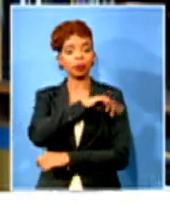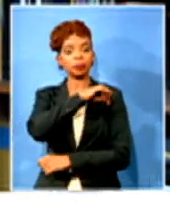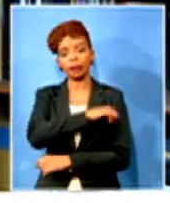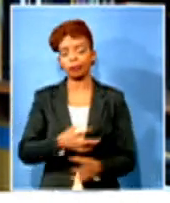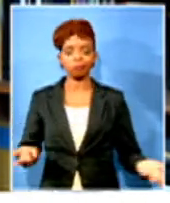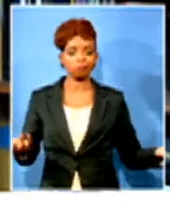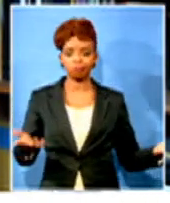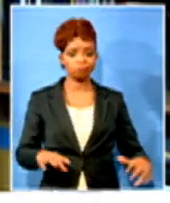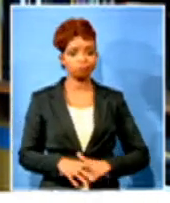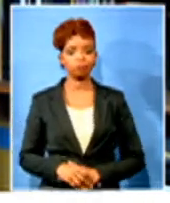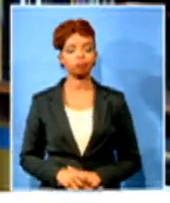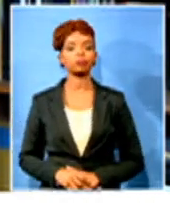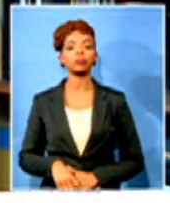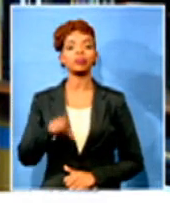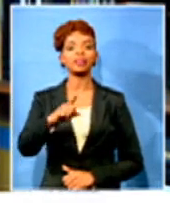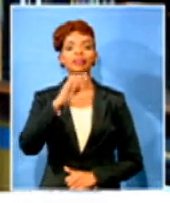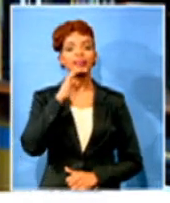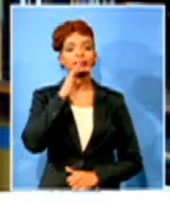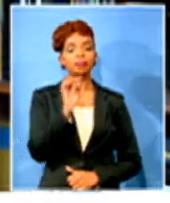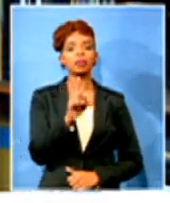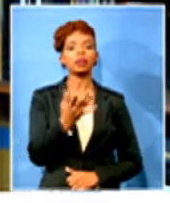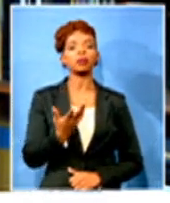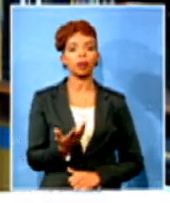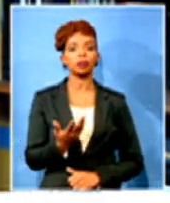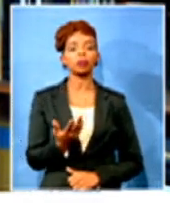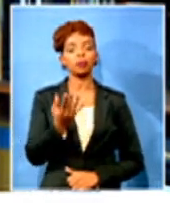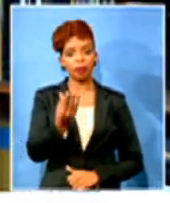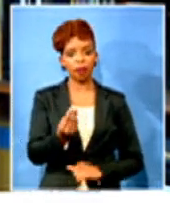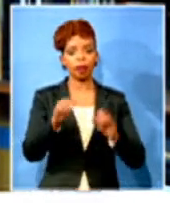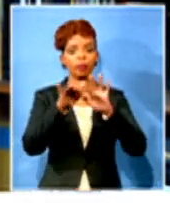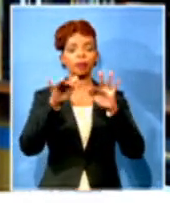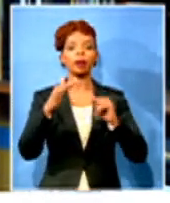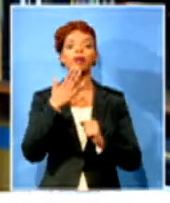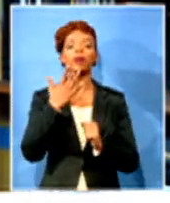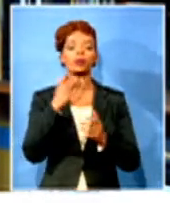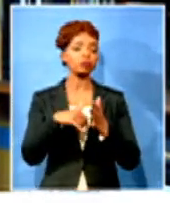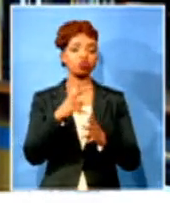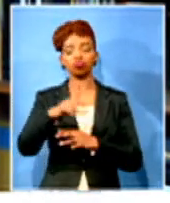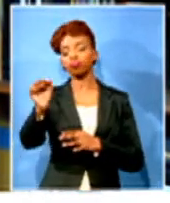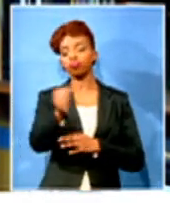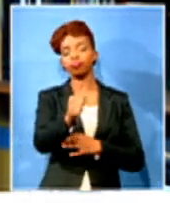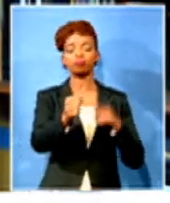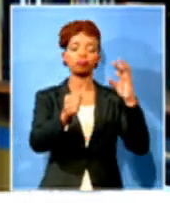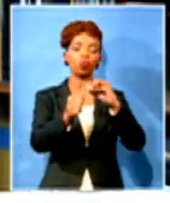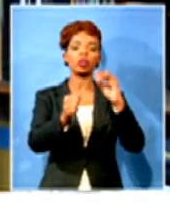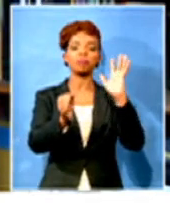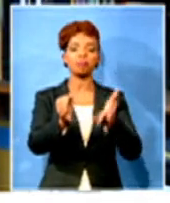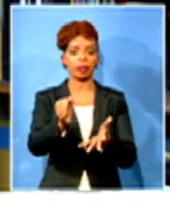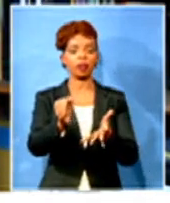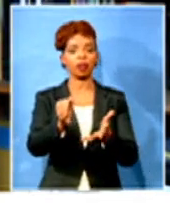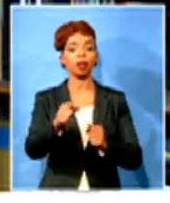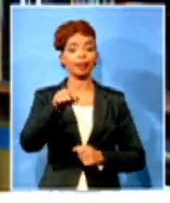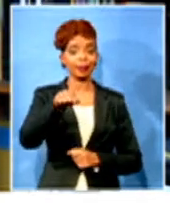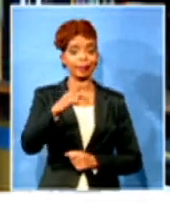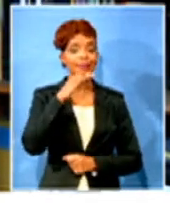school. And that means that, you're employing people just for the sake of employing them. And that is obviously not going